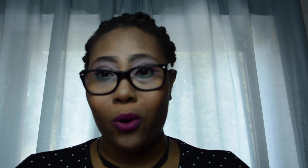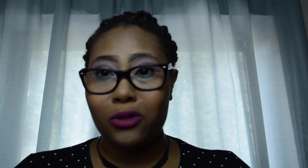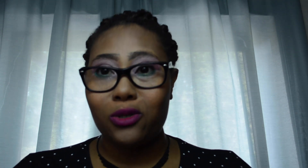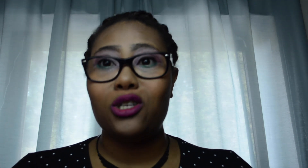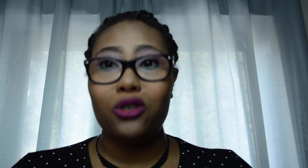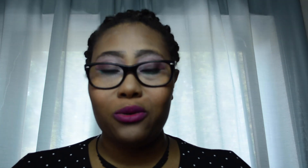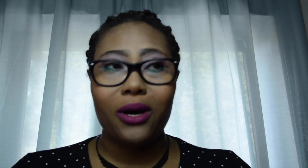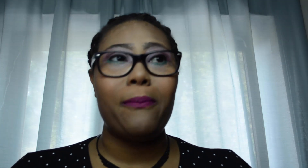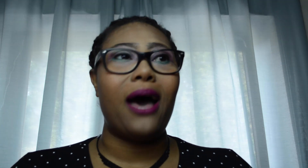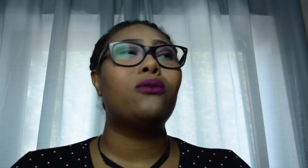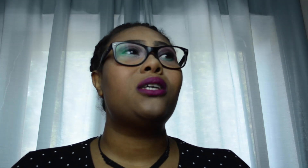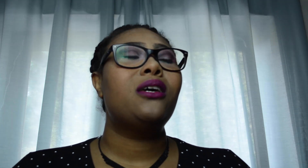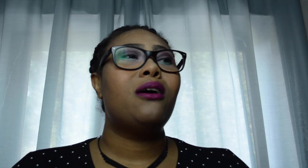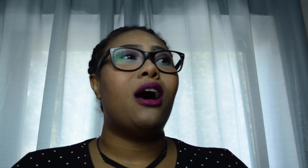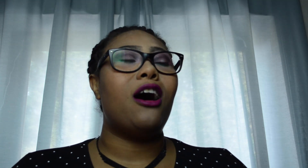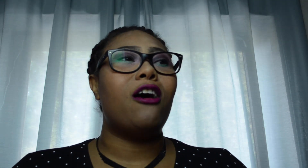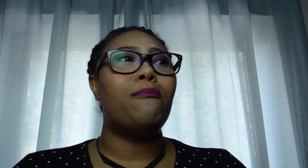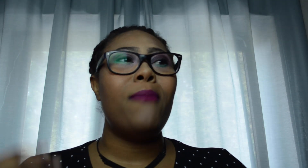amazing quotes to you about